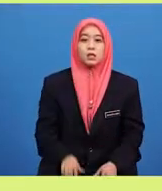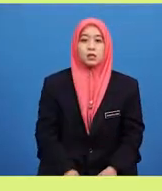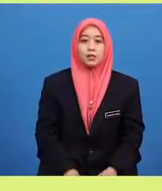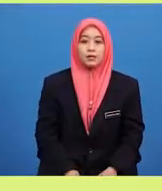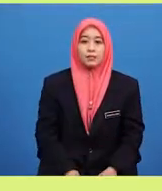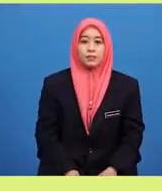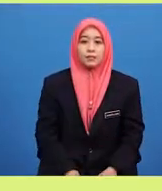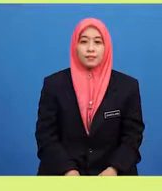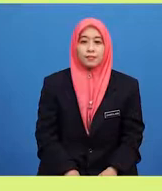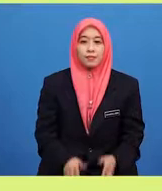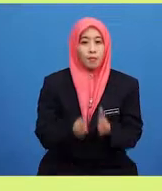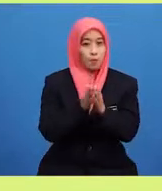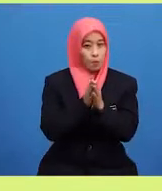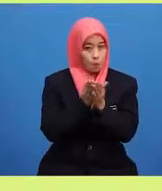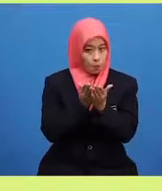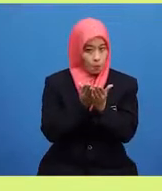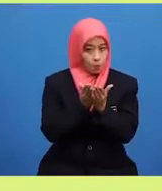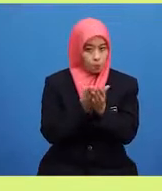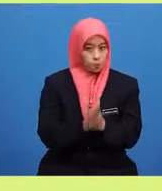It's a...